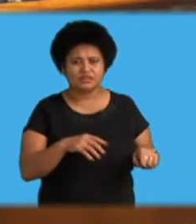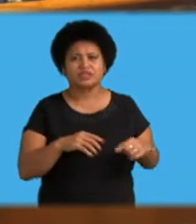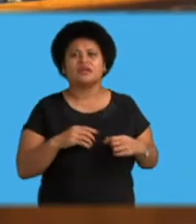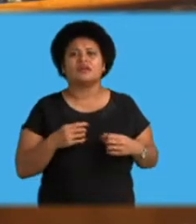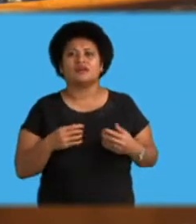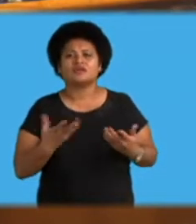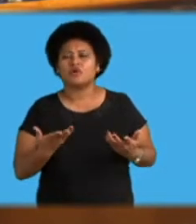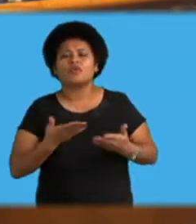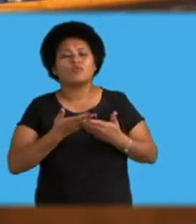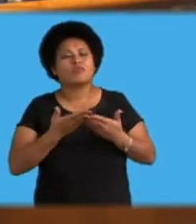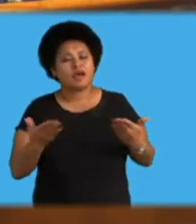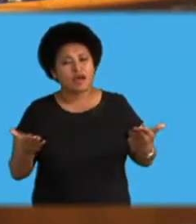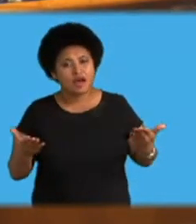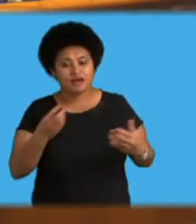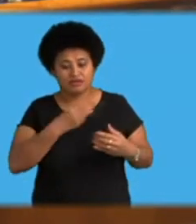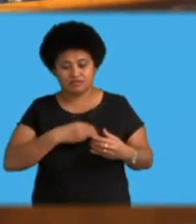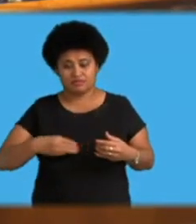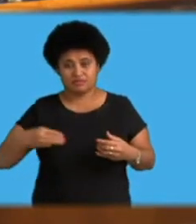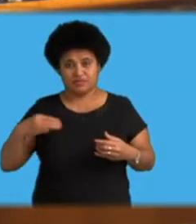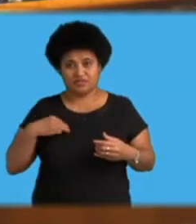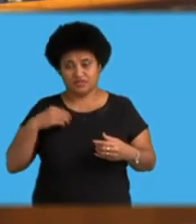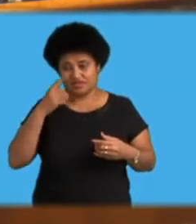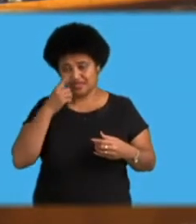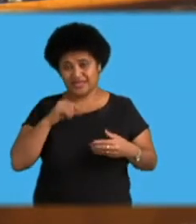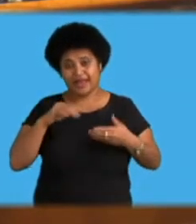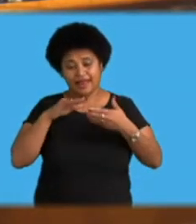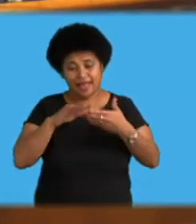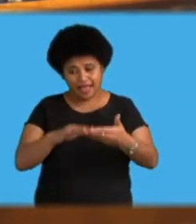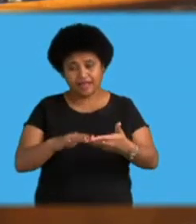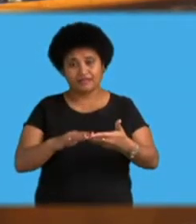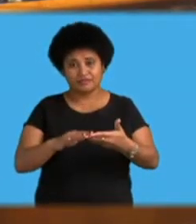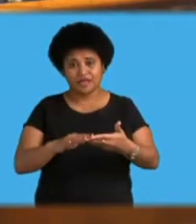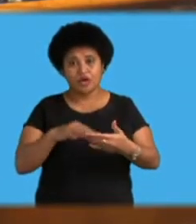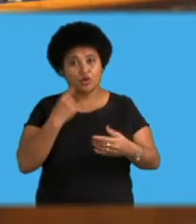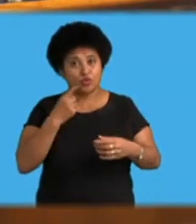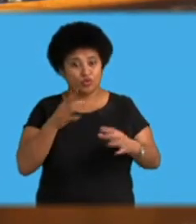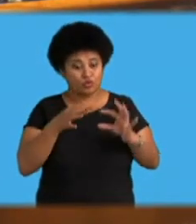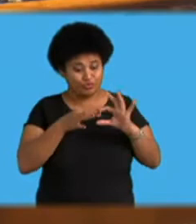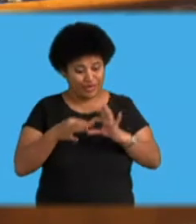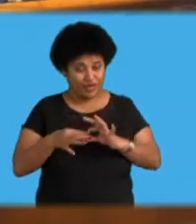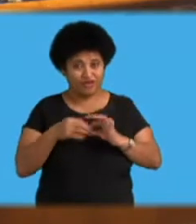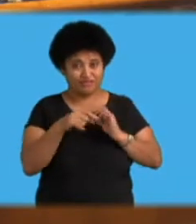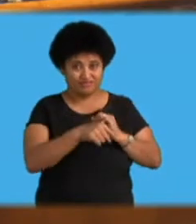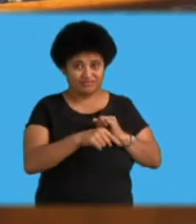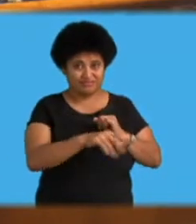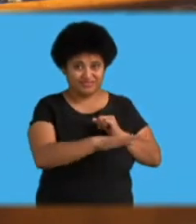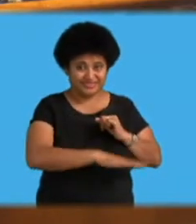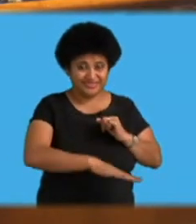can help the local resource owner, the owner of the sacred site,